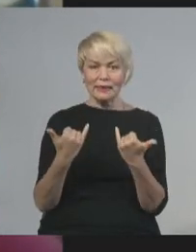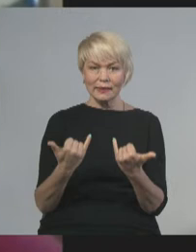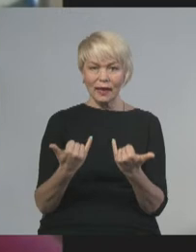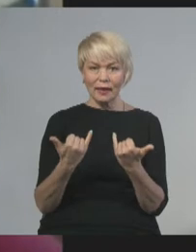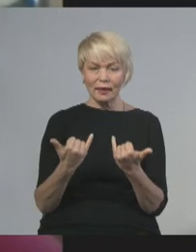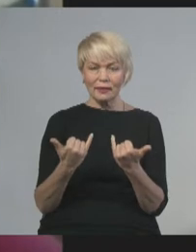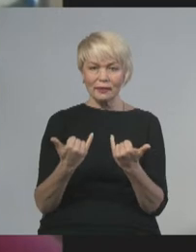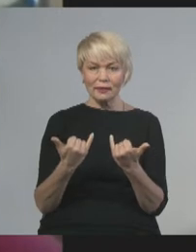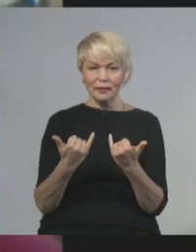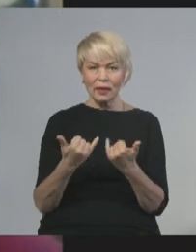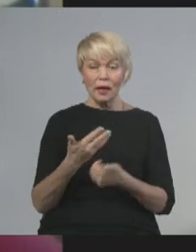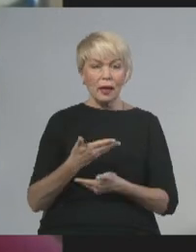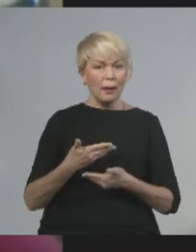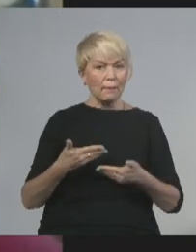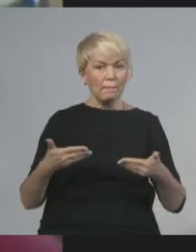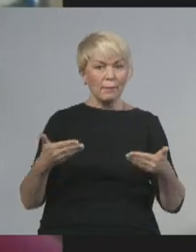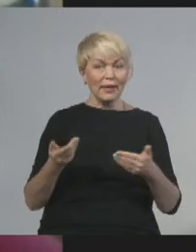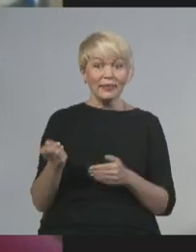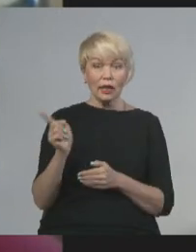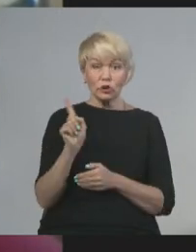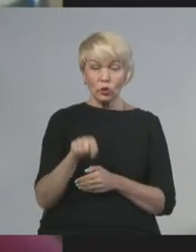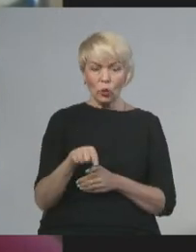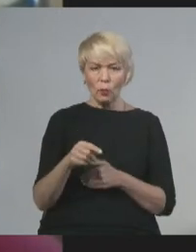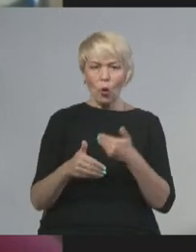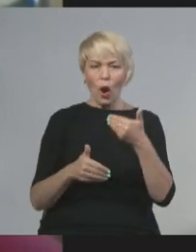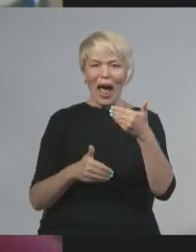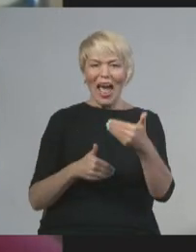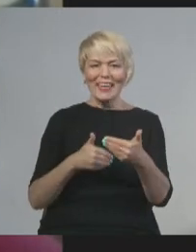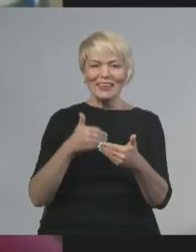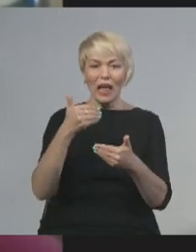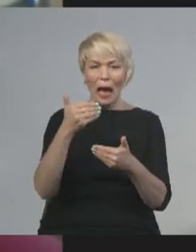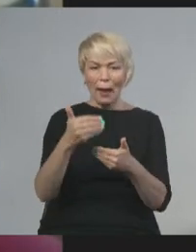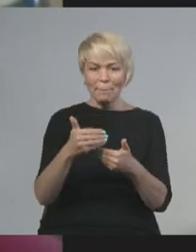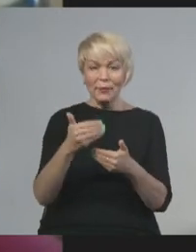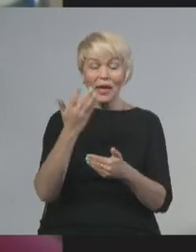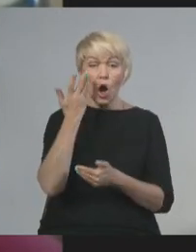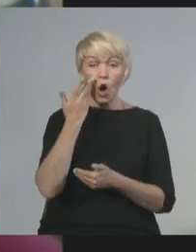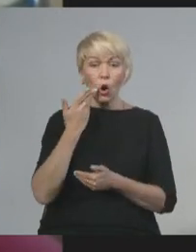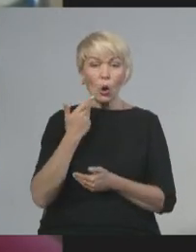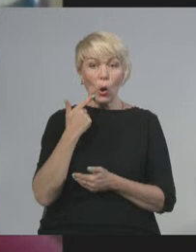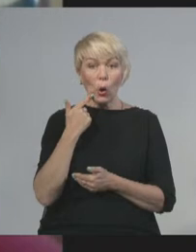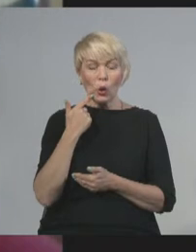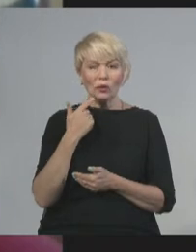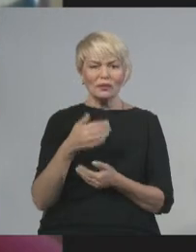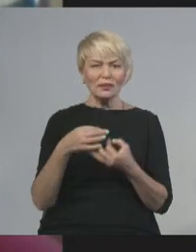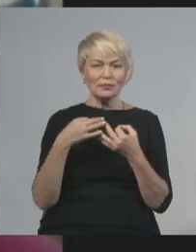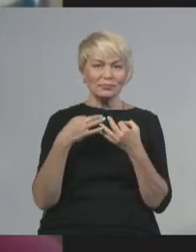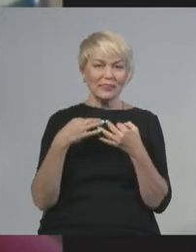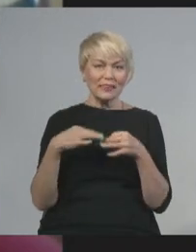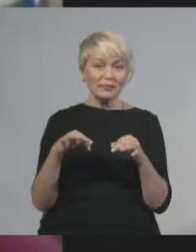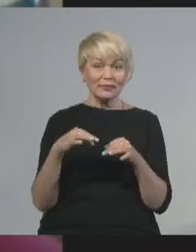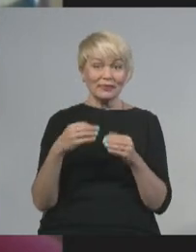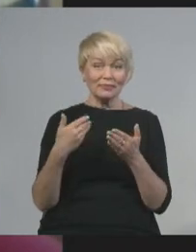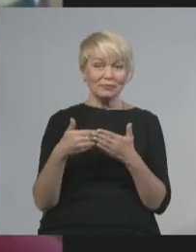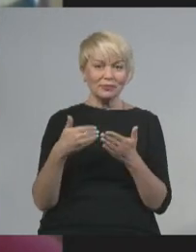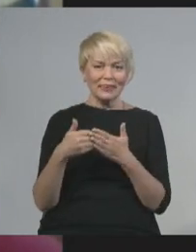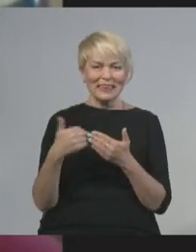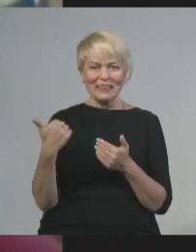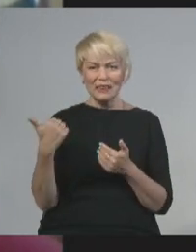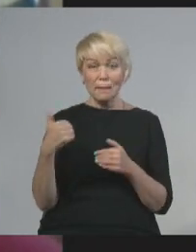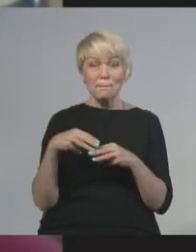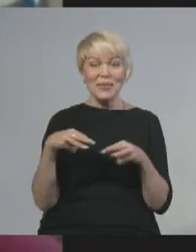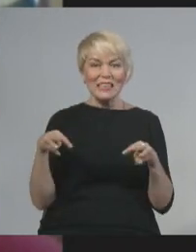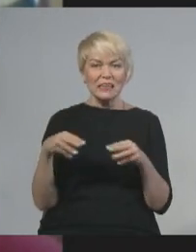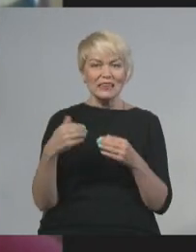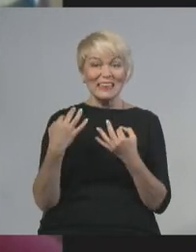point that what the the minister quit uh just a few weeks ago and now we have a technocratic minister of health um that